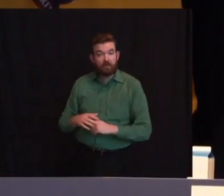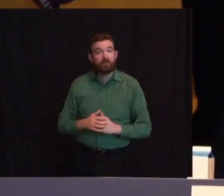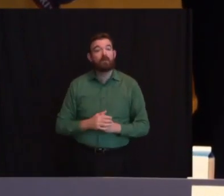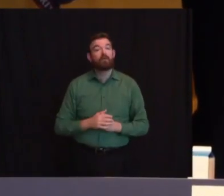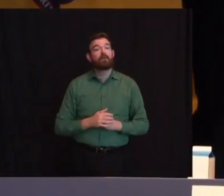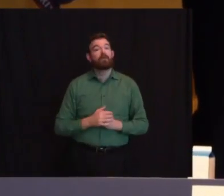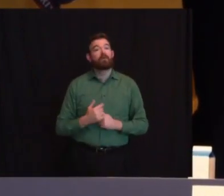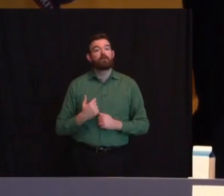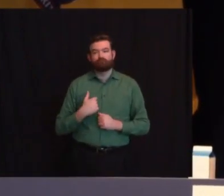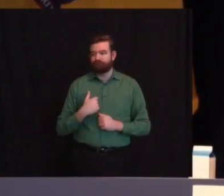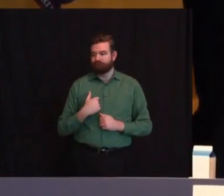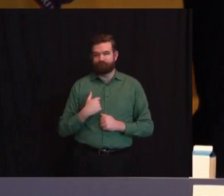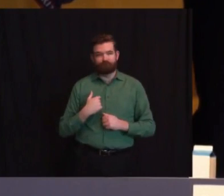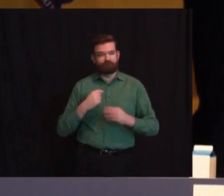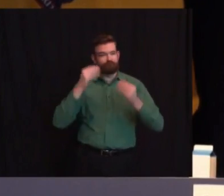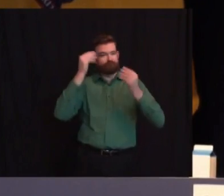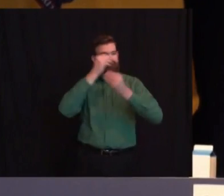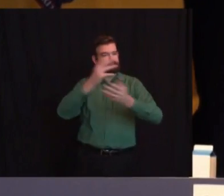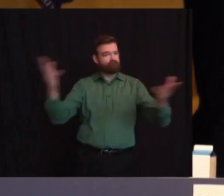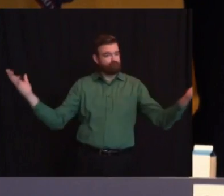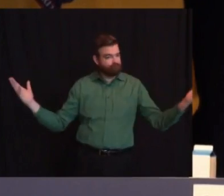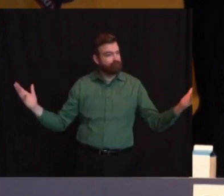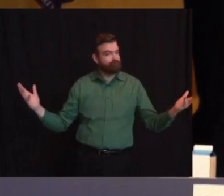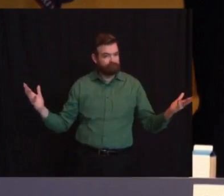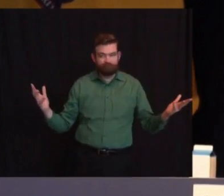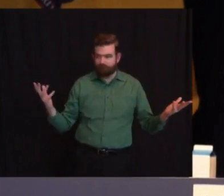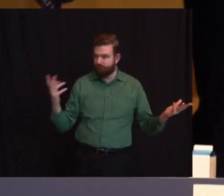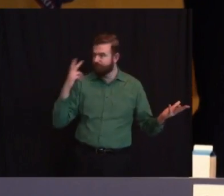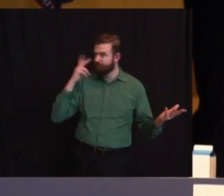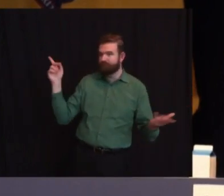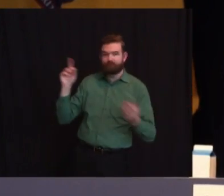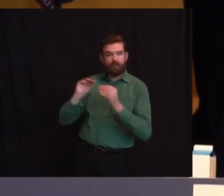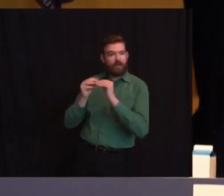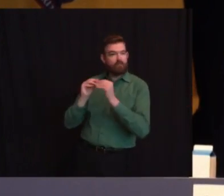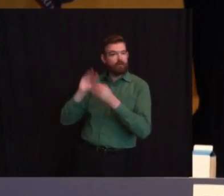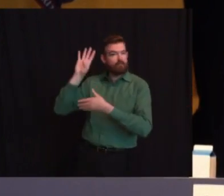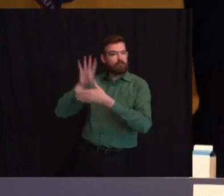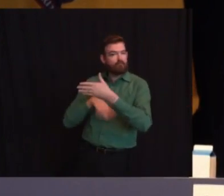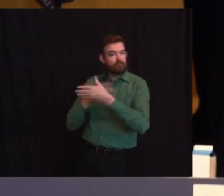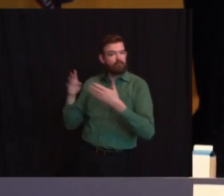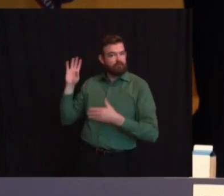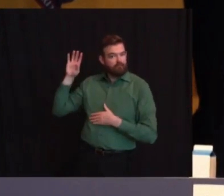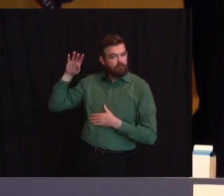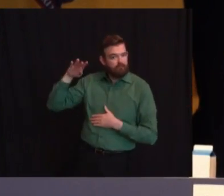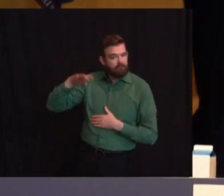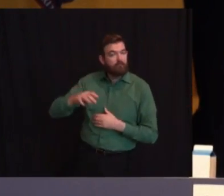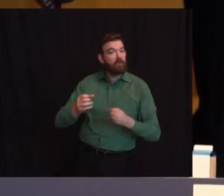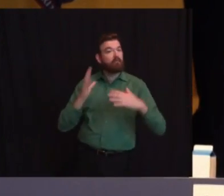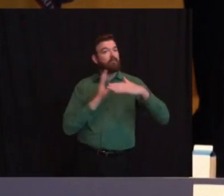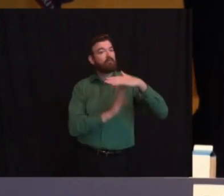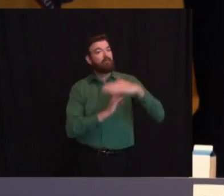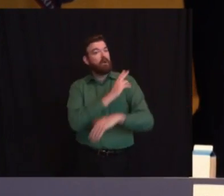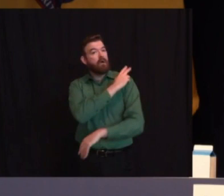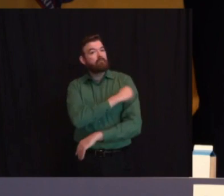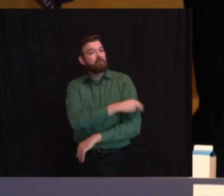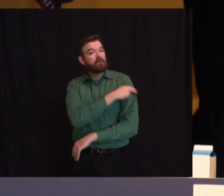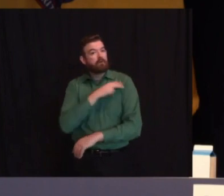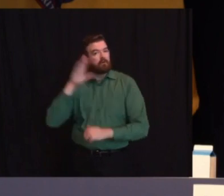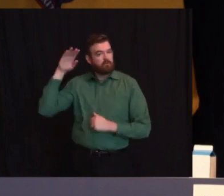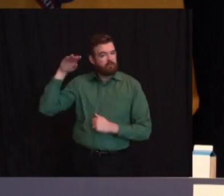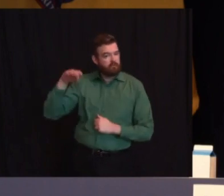that we continue to see positive trend in the declining hospitalizations, with a decrease of 4% in the daily growth